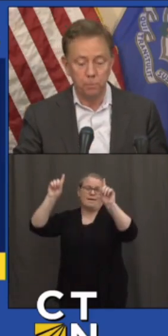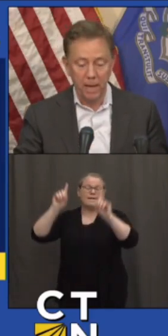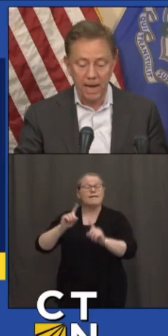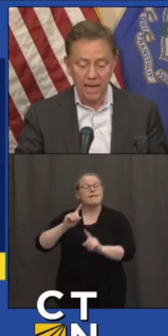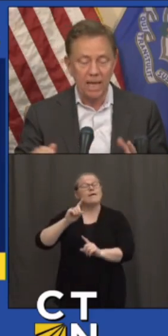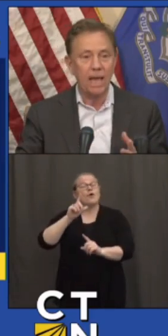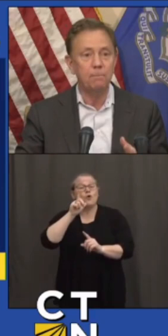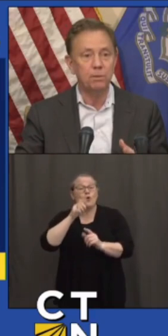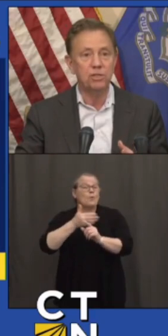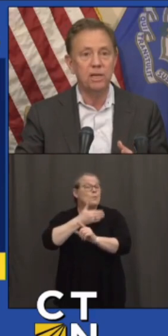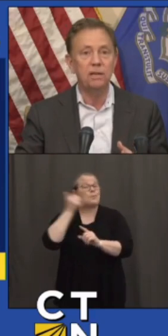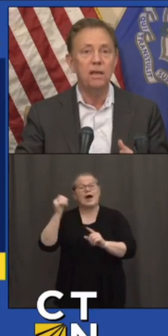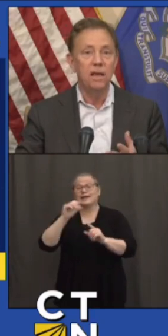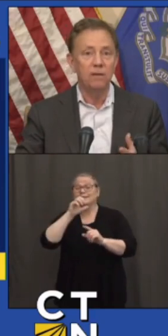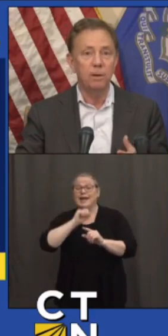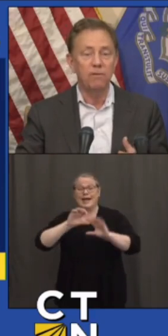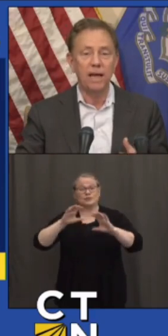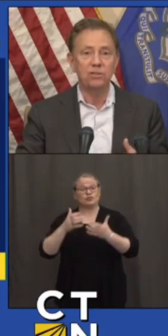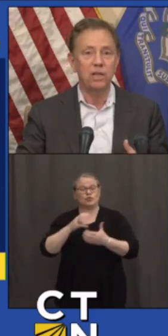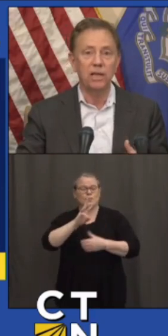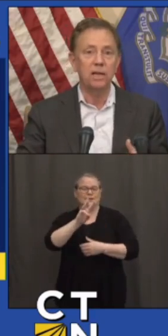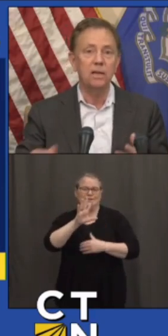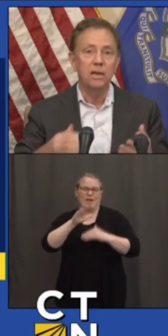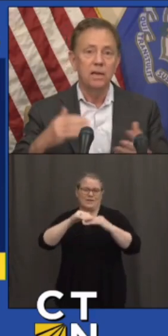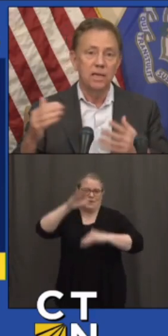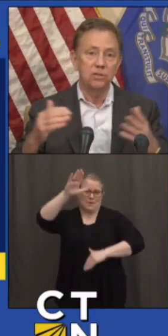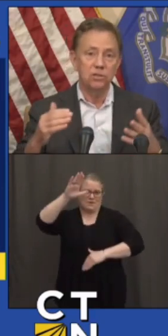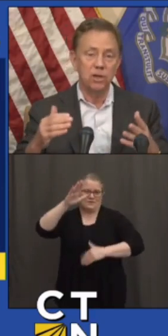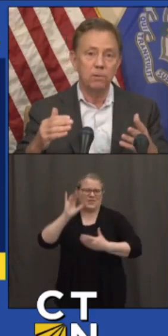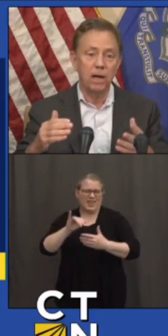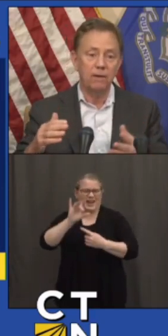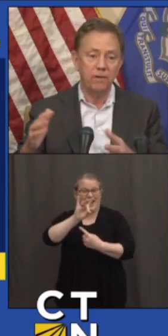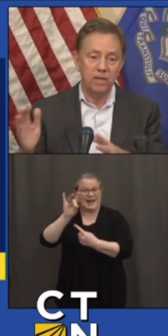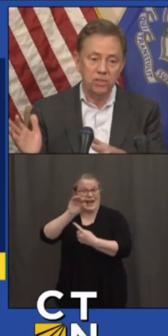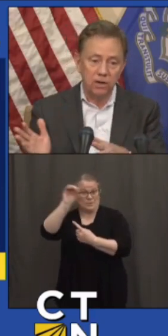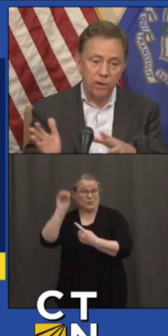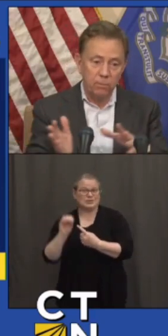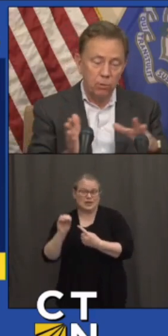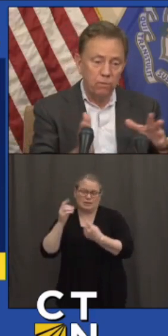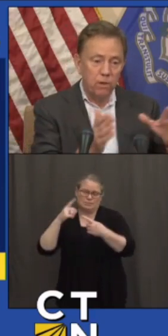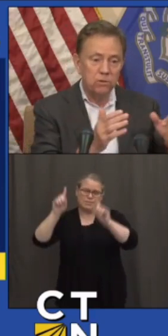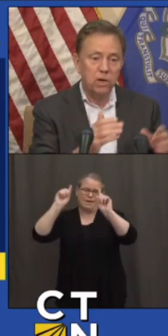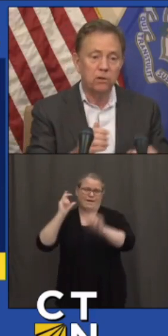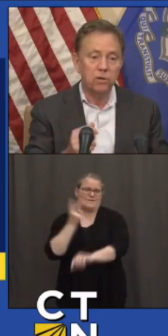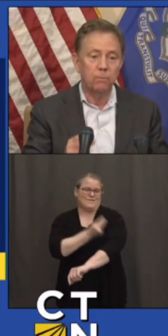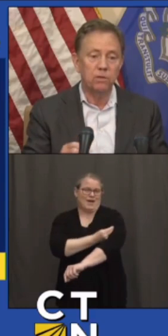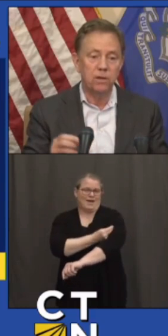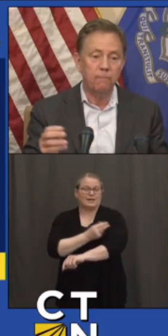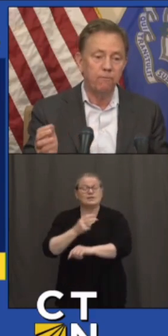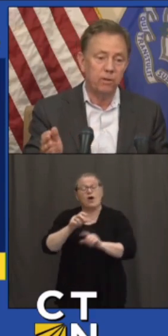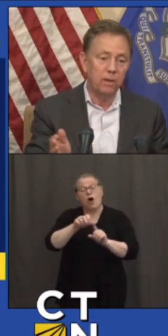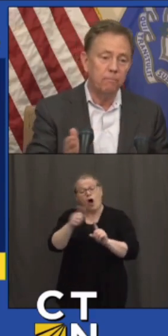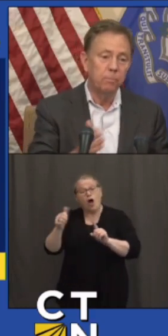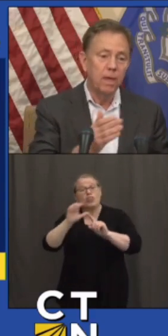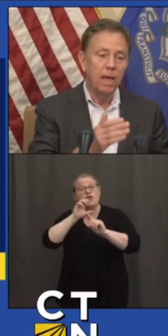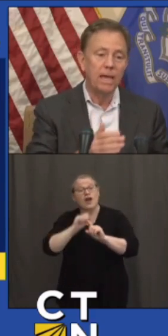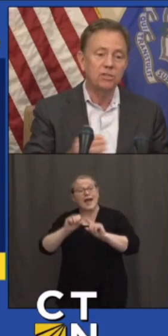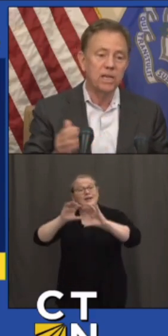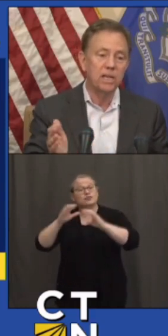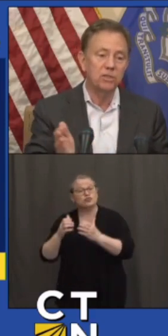age group. 88% have been vaccinated. Gives you some confidence that if we can move those other numbers up for